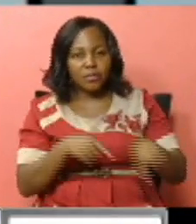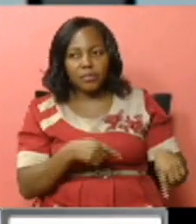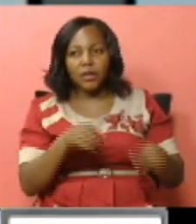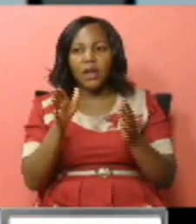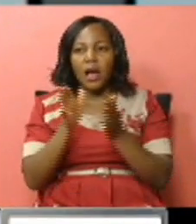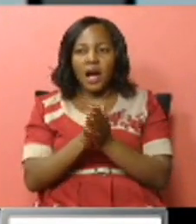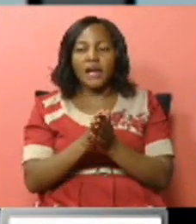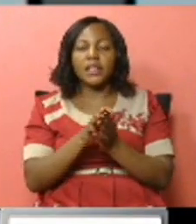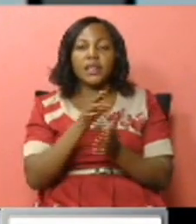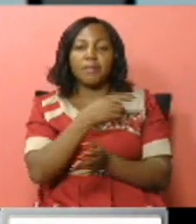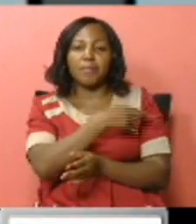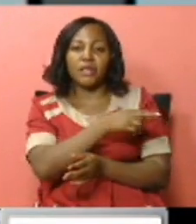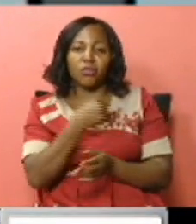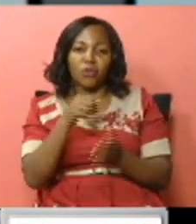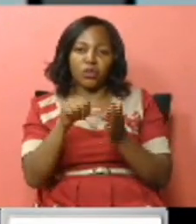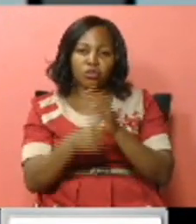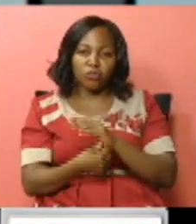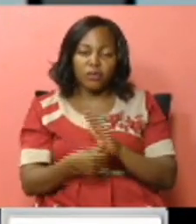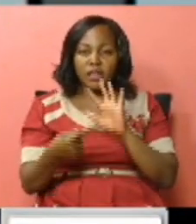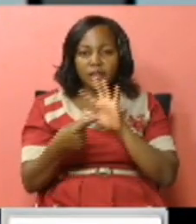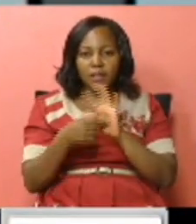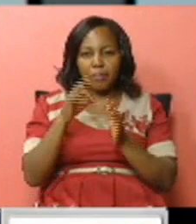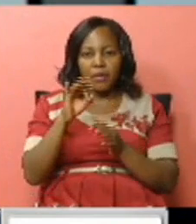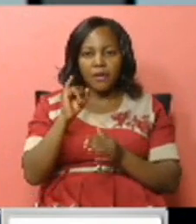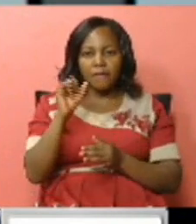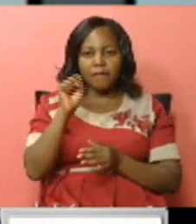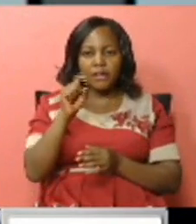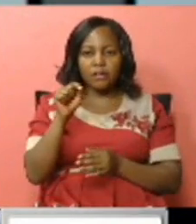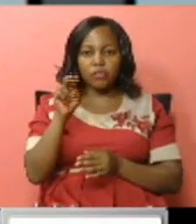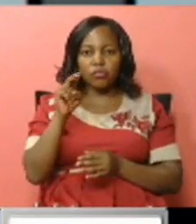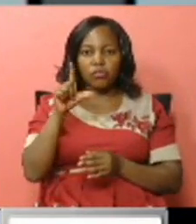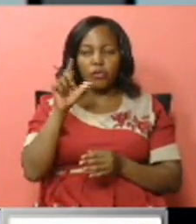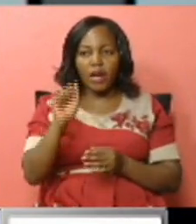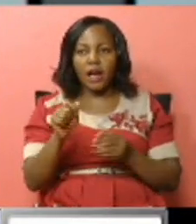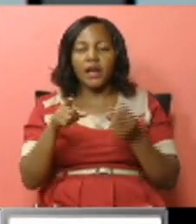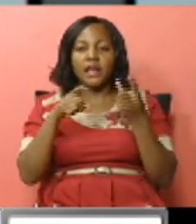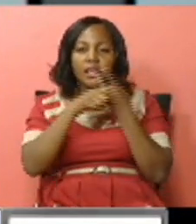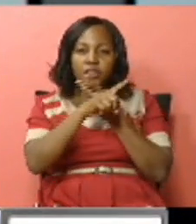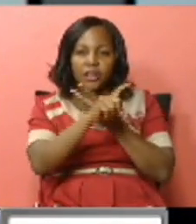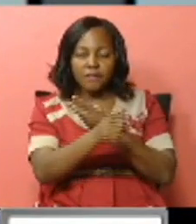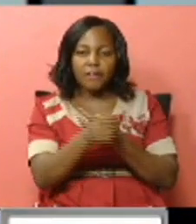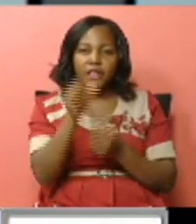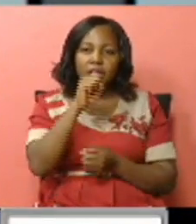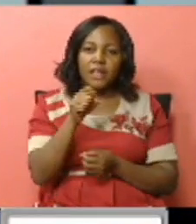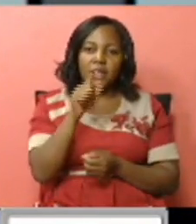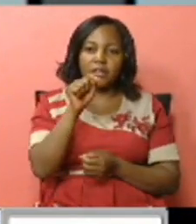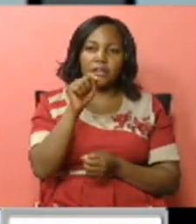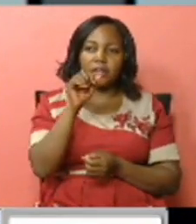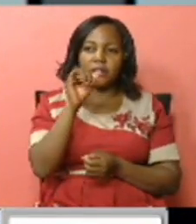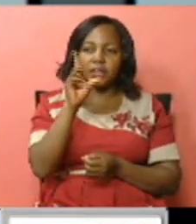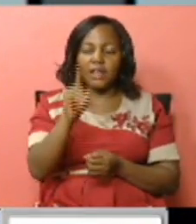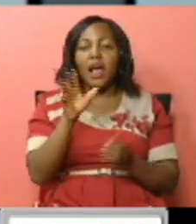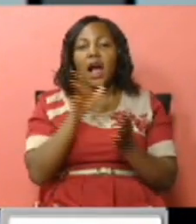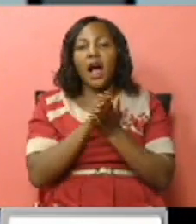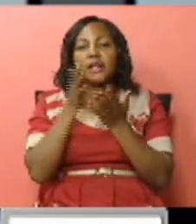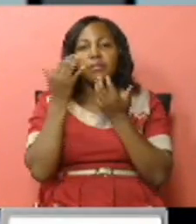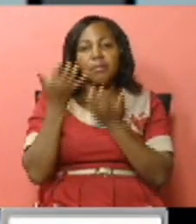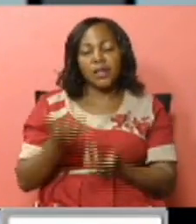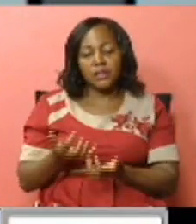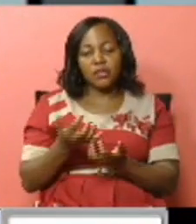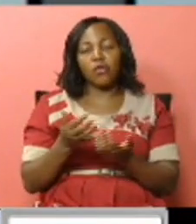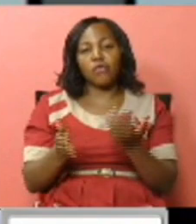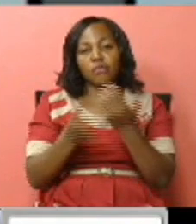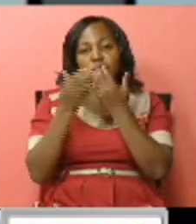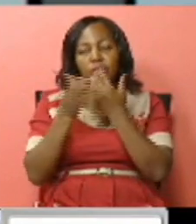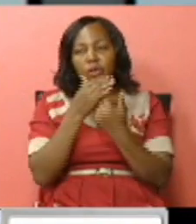discrimination and medical complications, including fistula, HIV/AIDS, STDs, and the burden of raising children born from